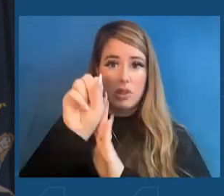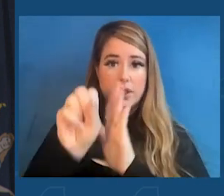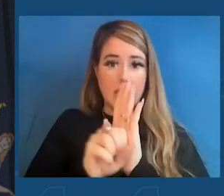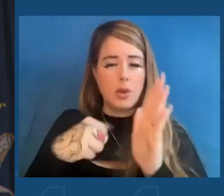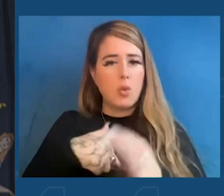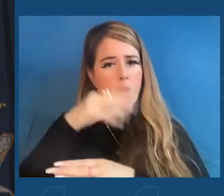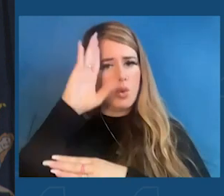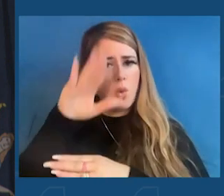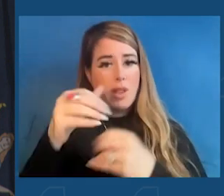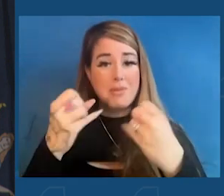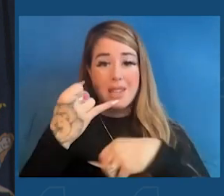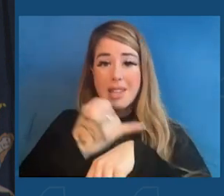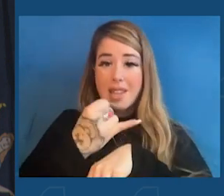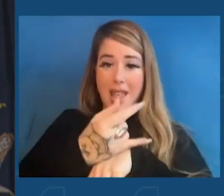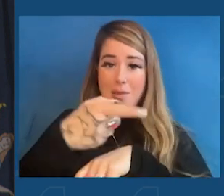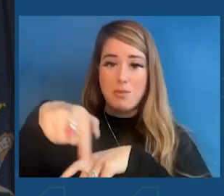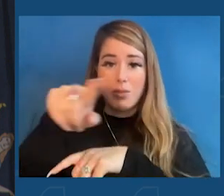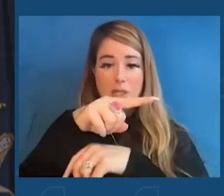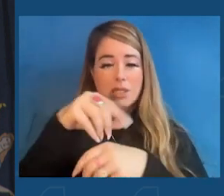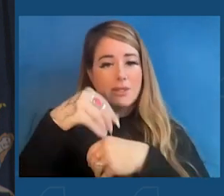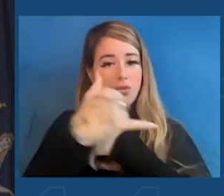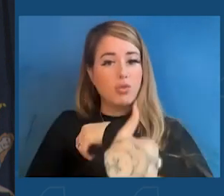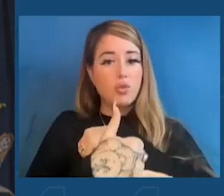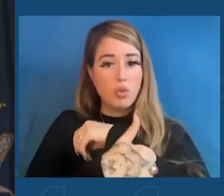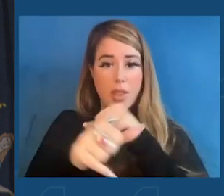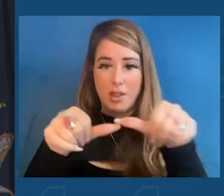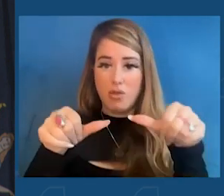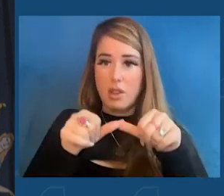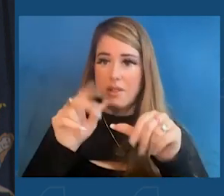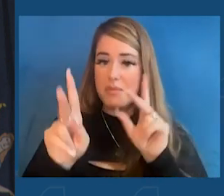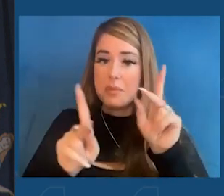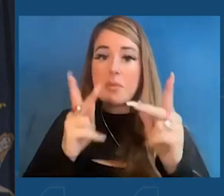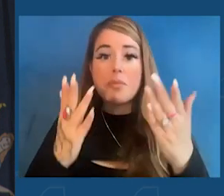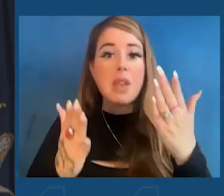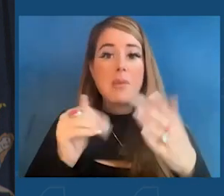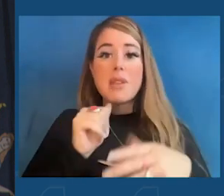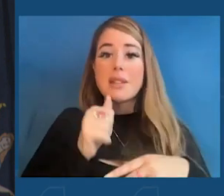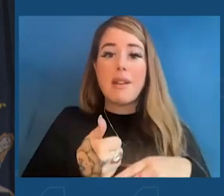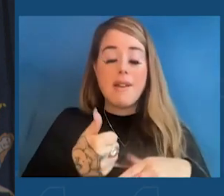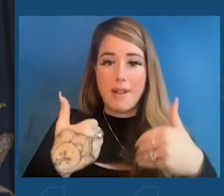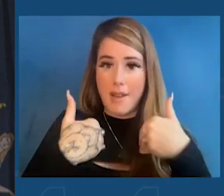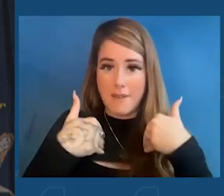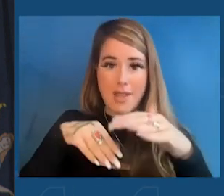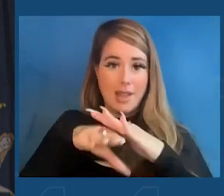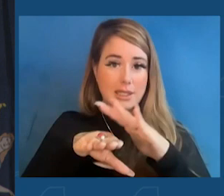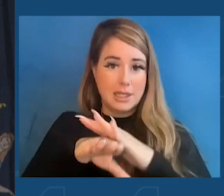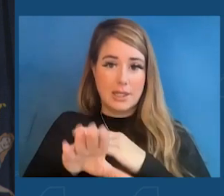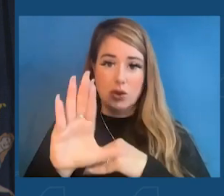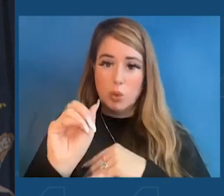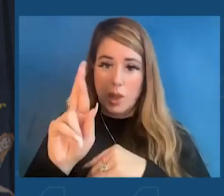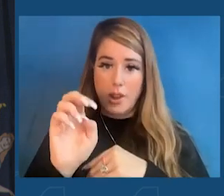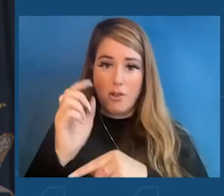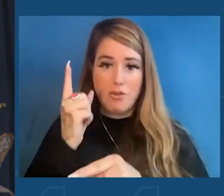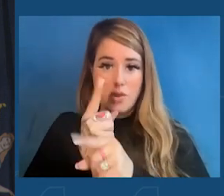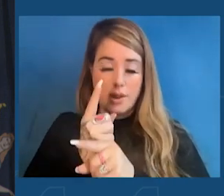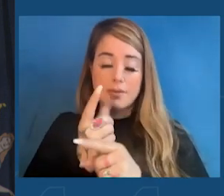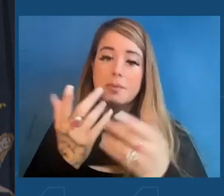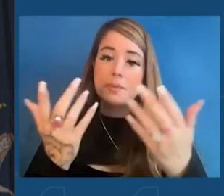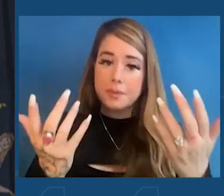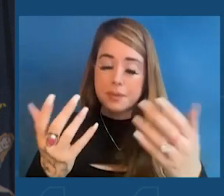campuses are in rural areas where people might not otherwise have access to care, right, Assemblymember Leah